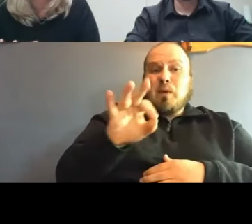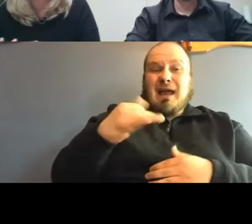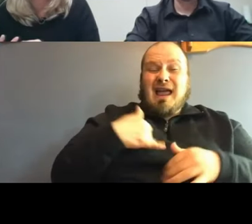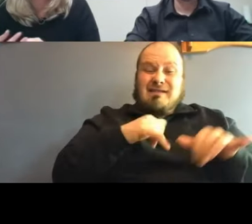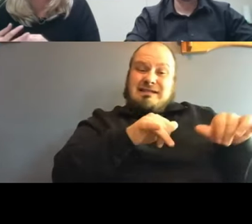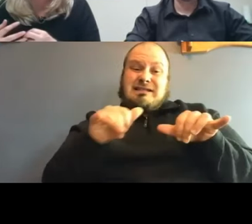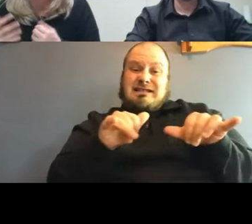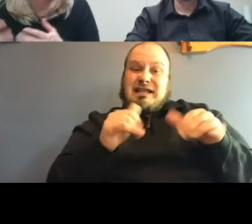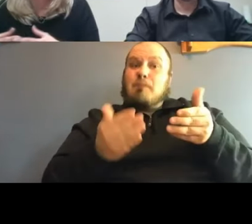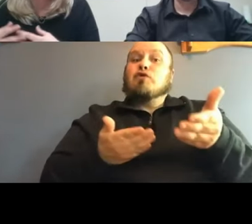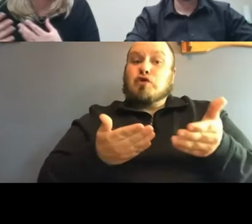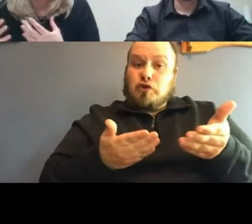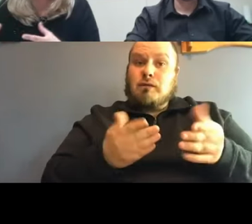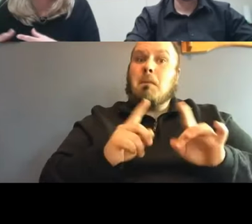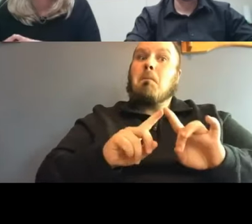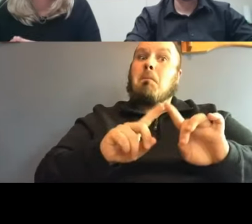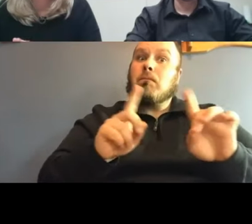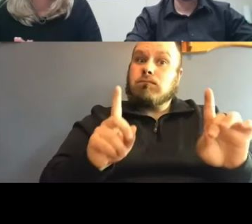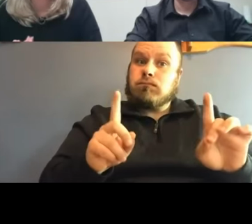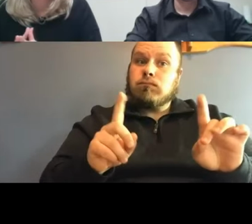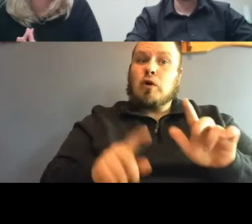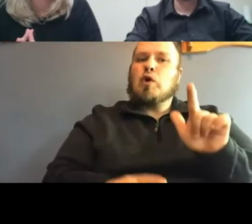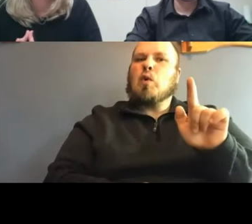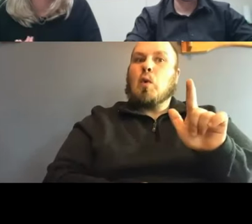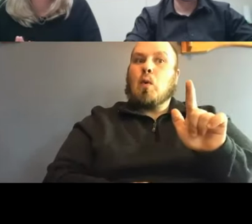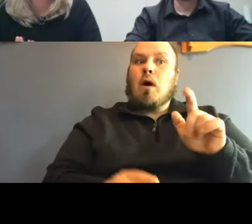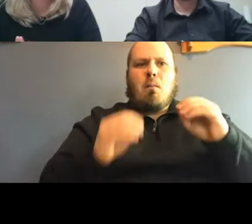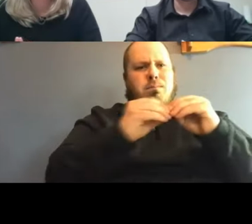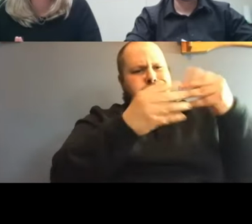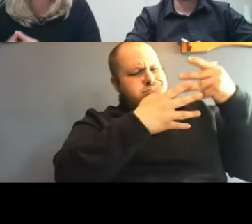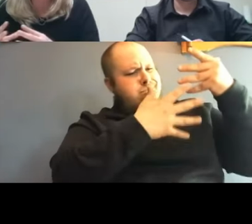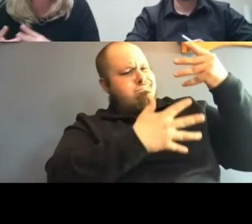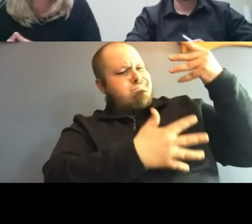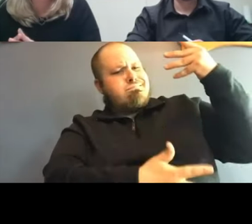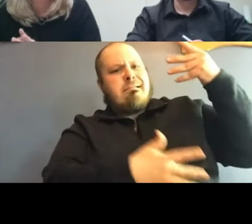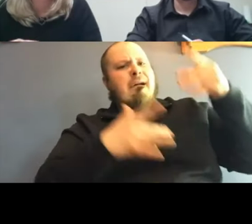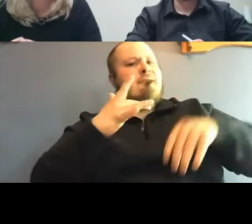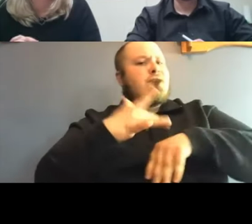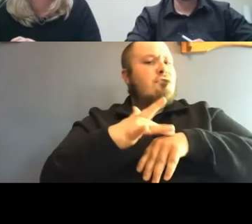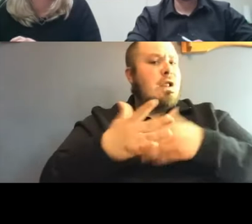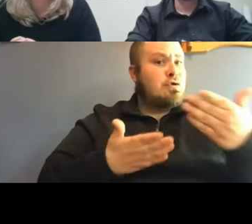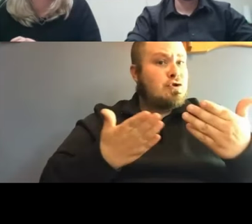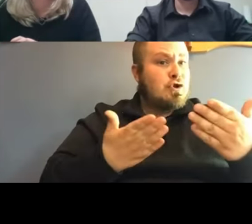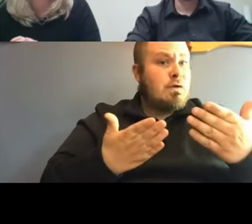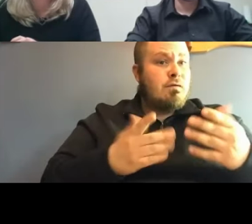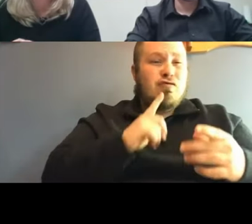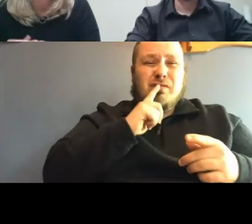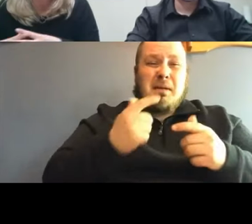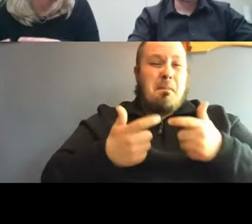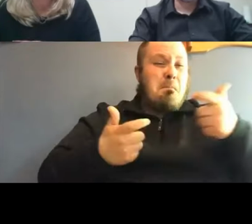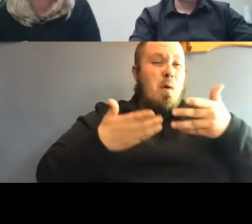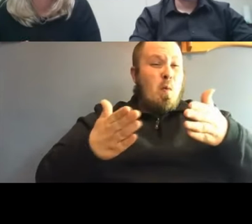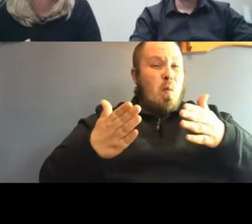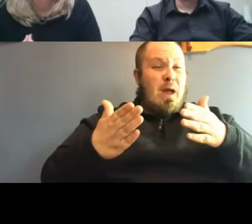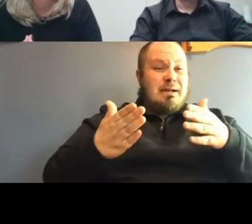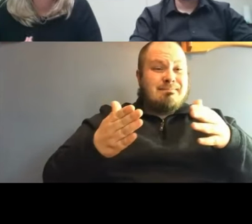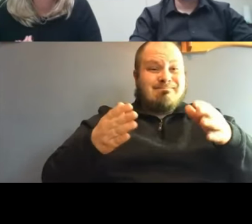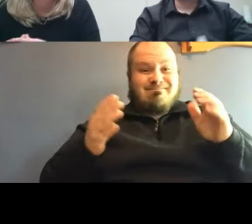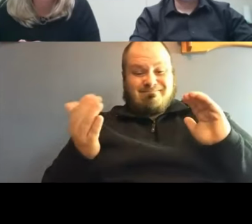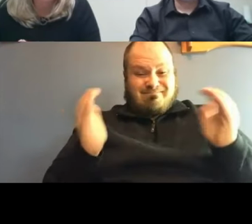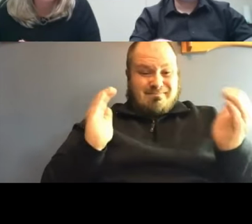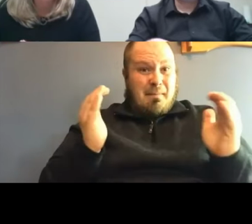as 21. However, 21 has a lot more. The primary difference is Section